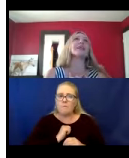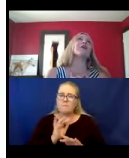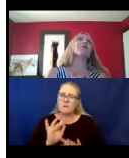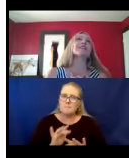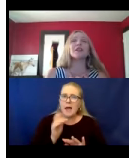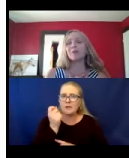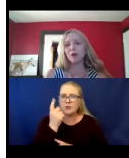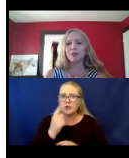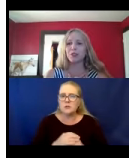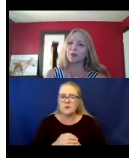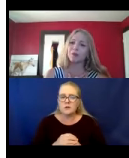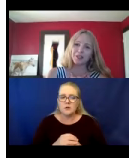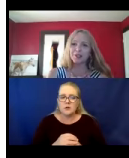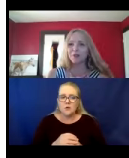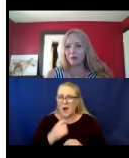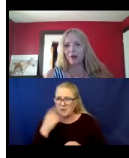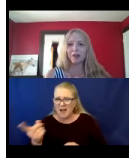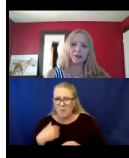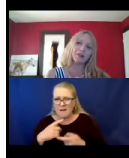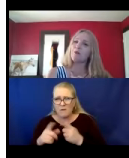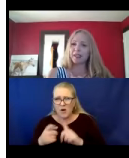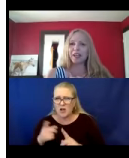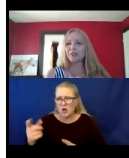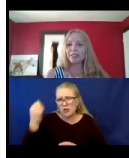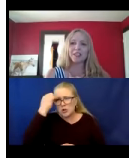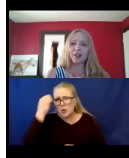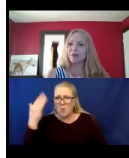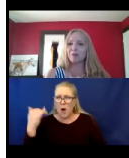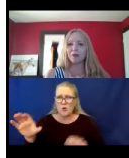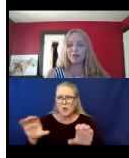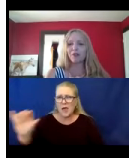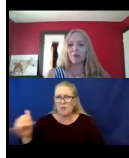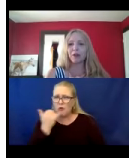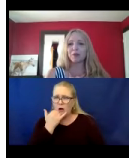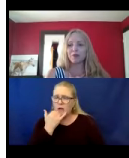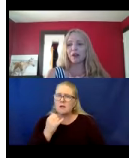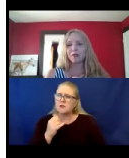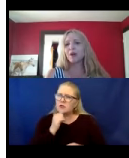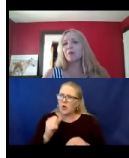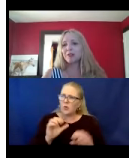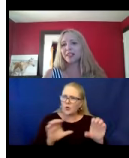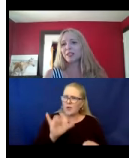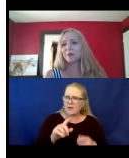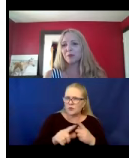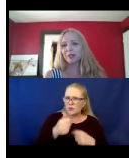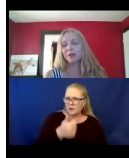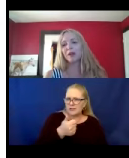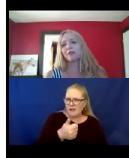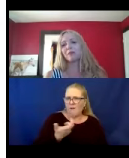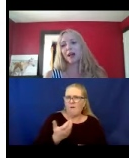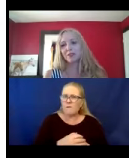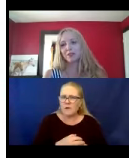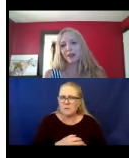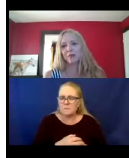friend right now? Would I tell them, oh, you're stupid. Why did you do that wrong? Or why can't you get it together, or pull yourself up by your bootstraps? Most likely we wouldn't. We